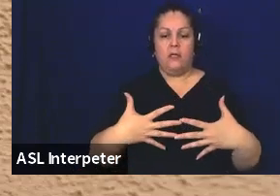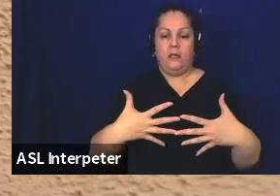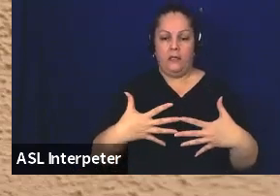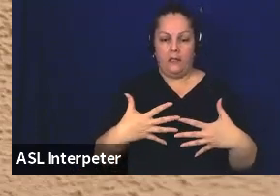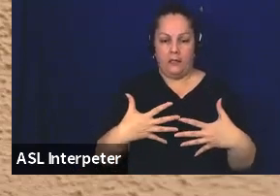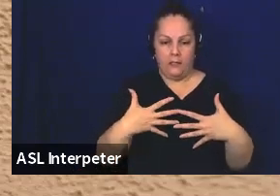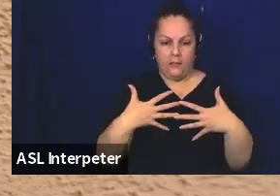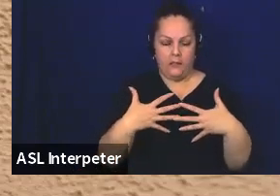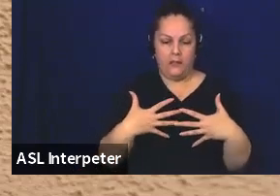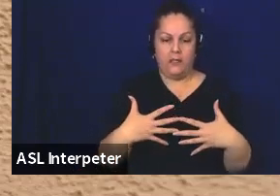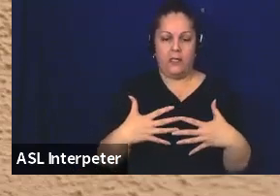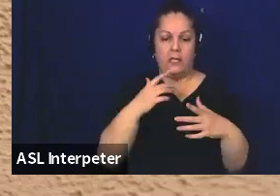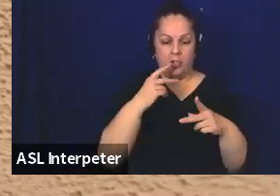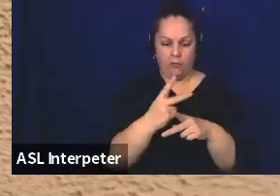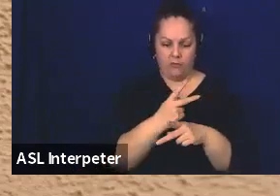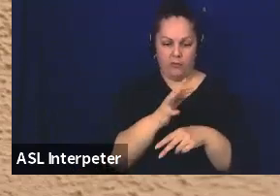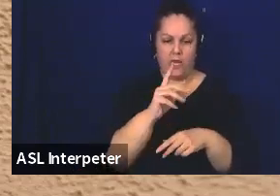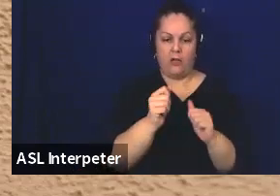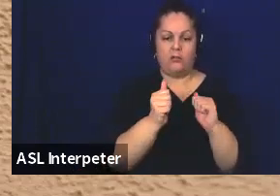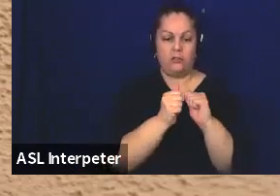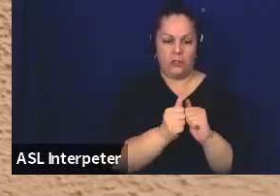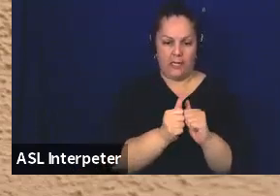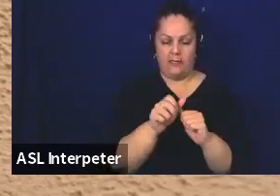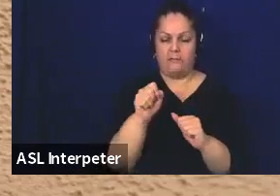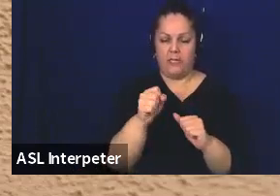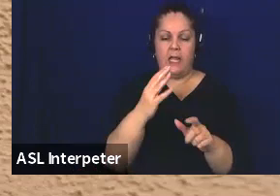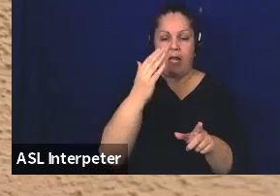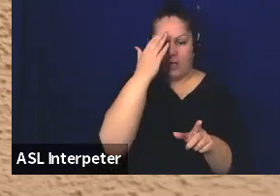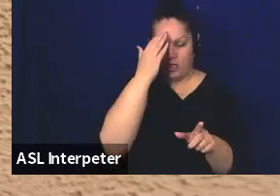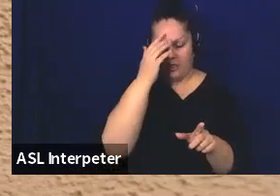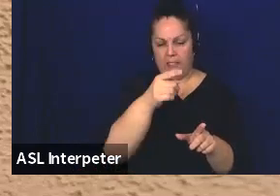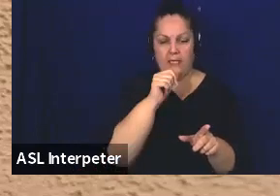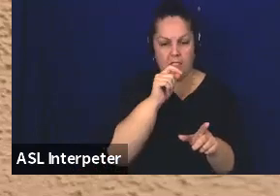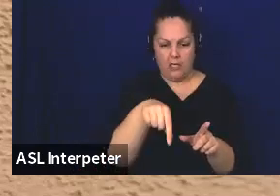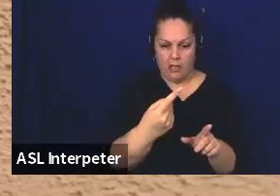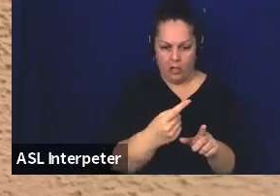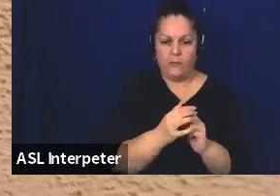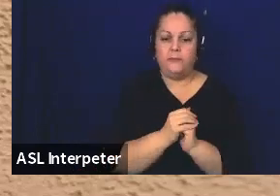will figure this out together. Absolutely. Acknowledging that they are not alone.